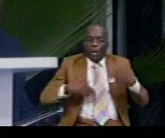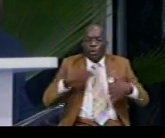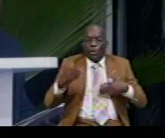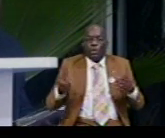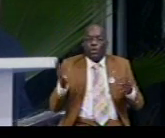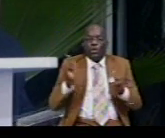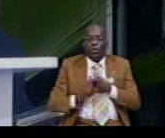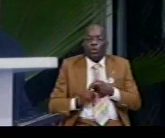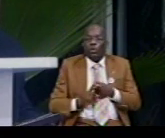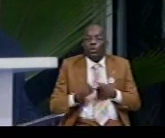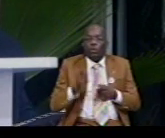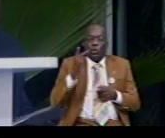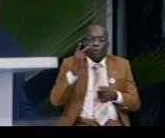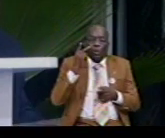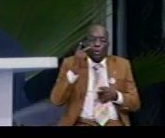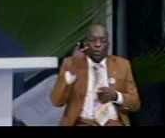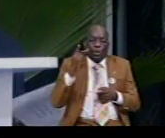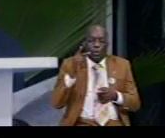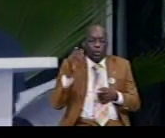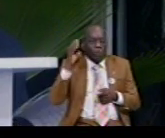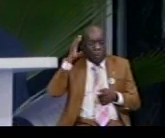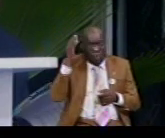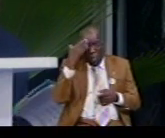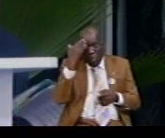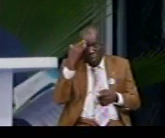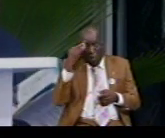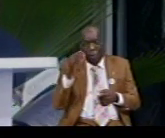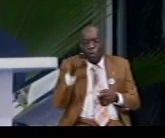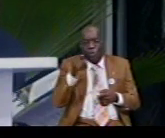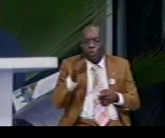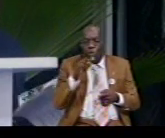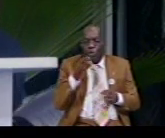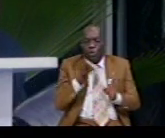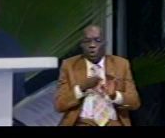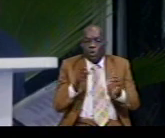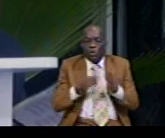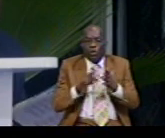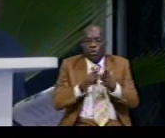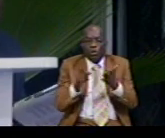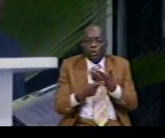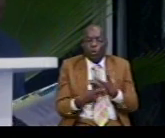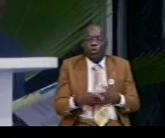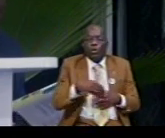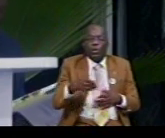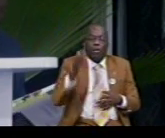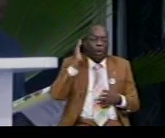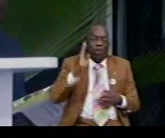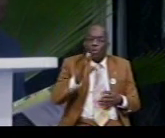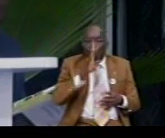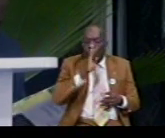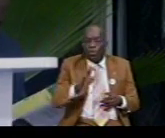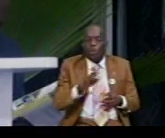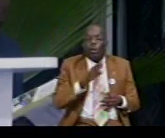Lastly, there'll be water baptism for all converts